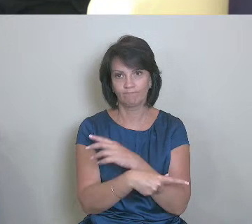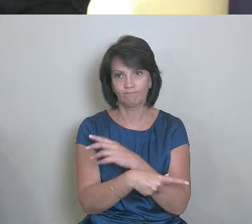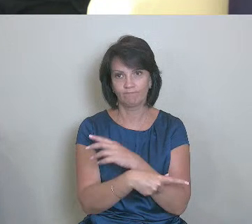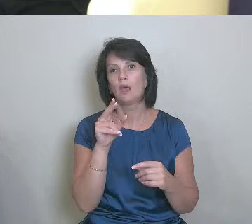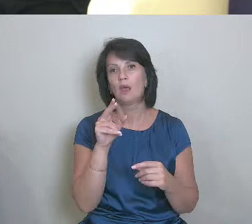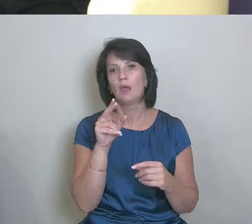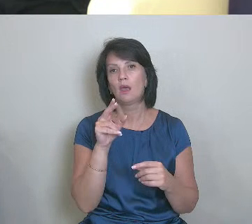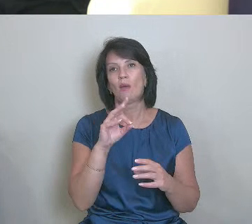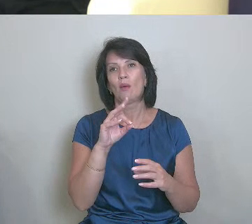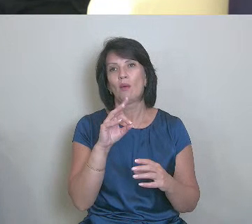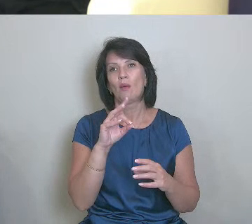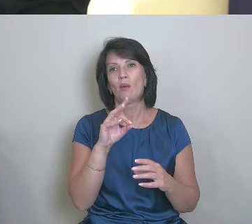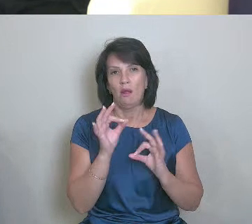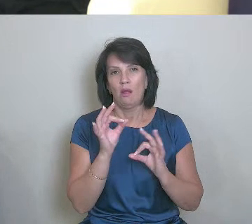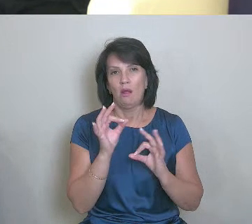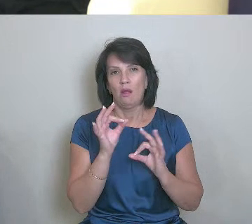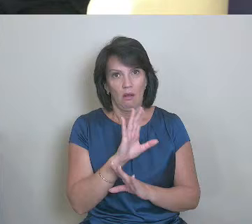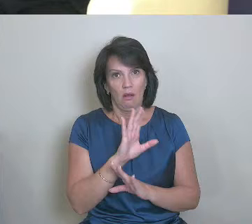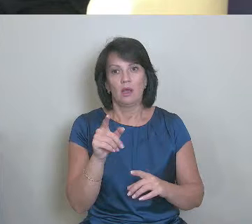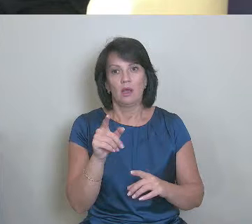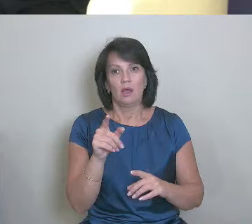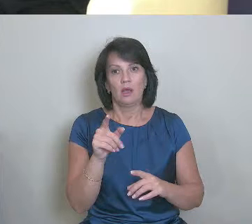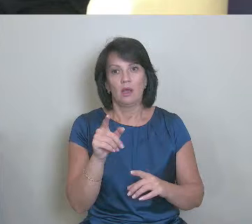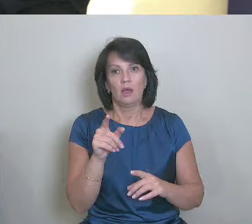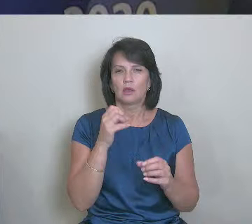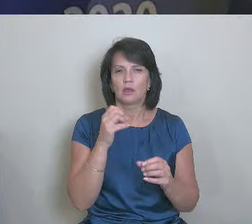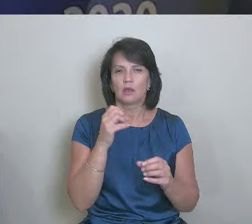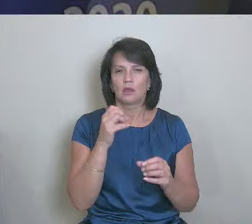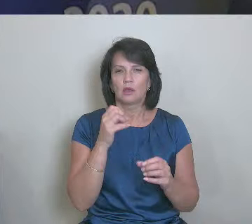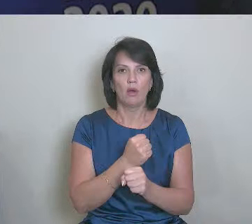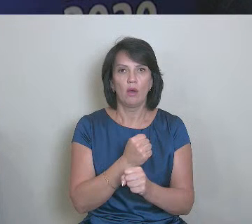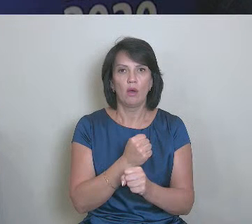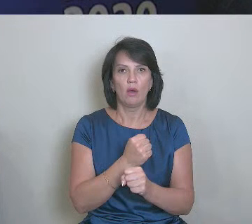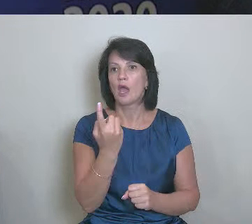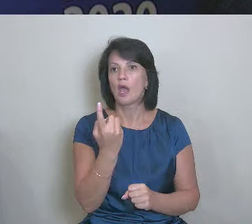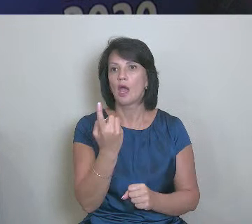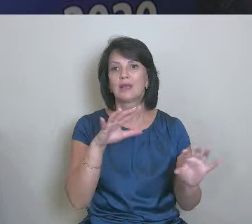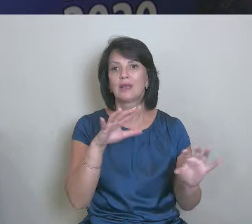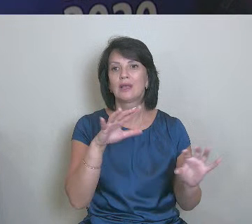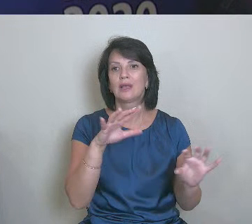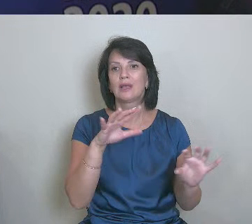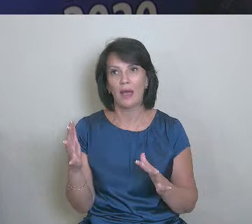that are not covered by respective laws, and they require solutions.